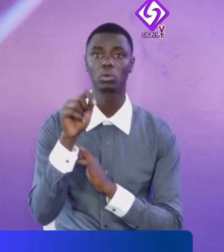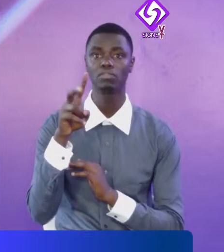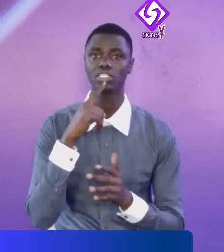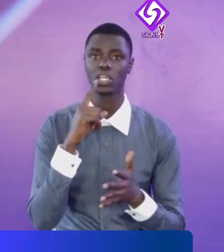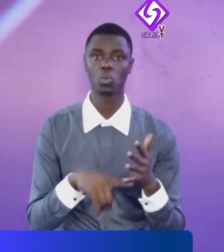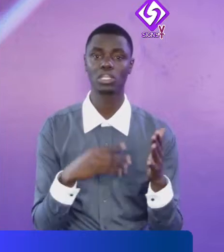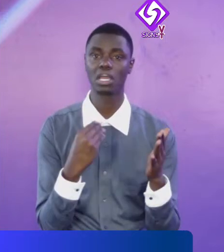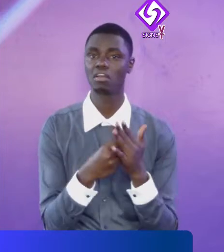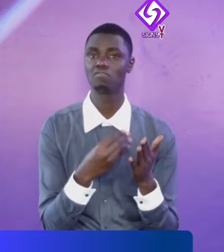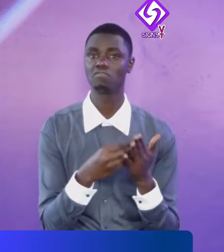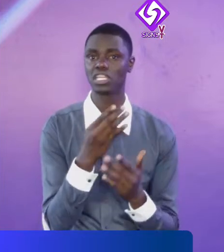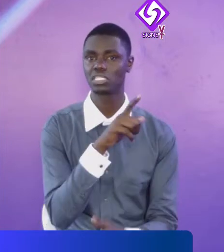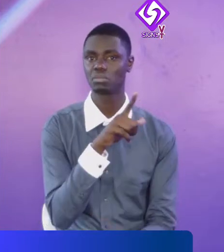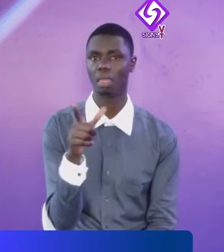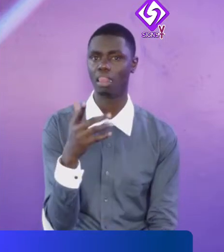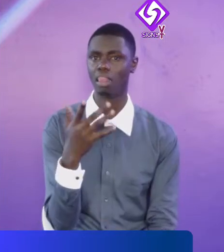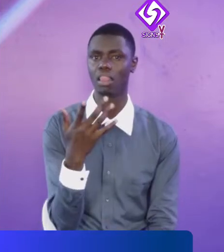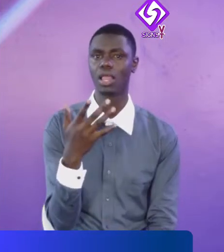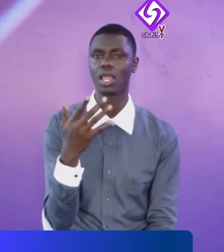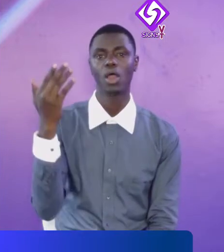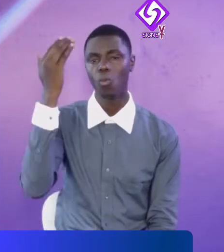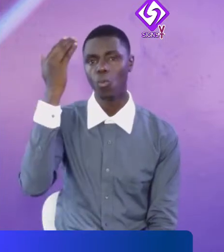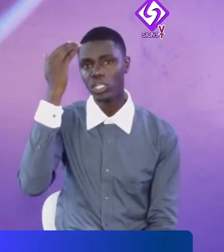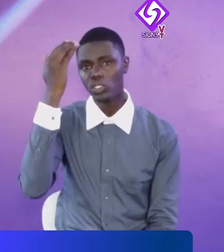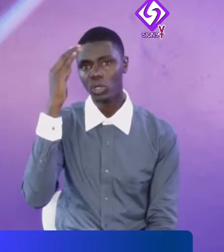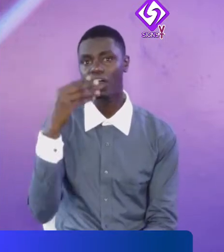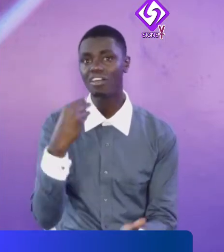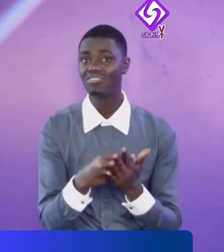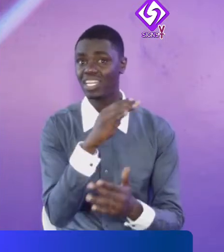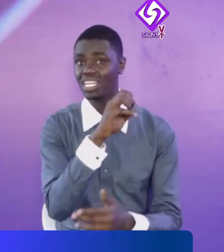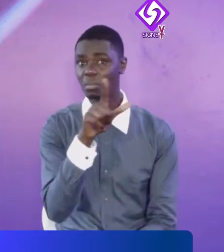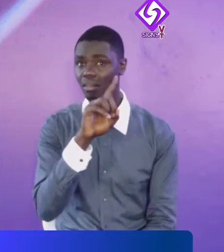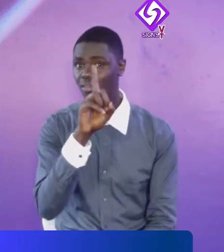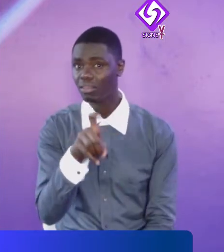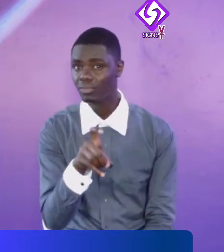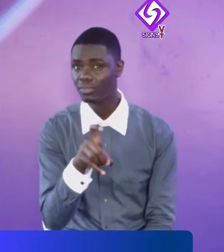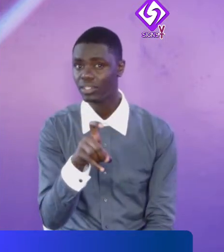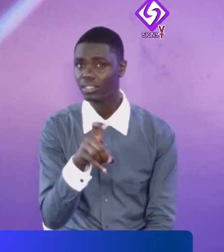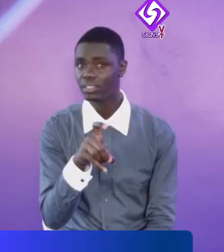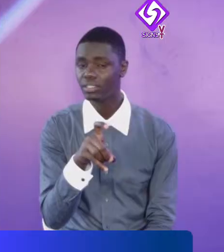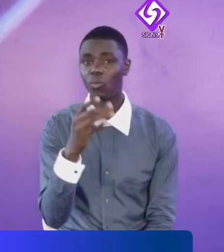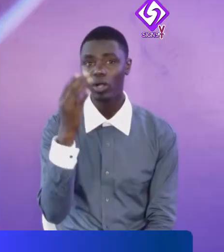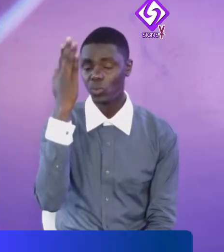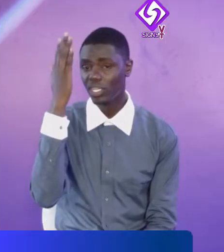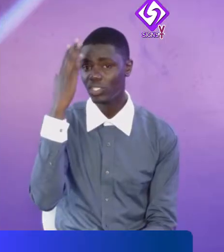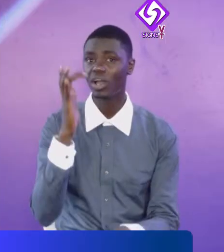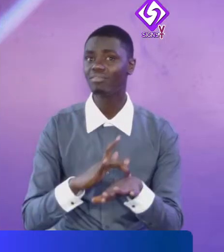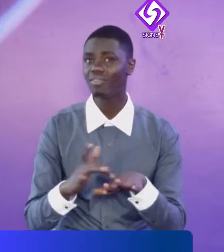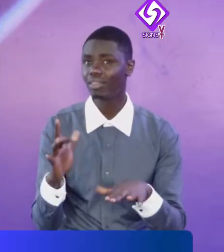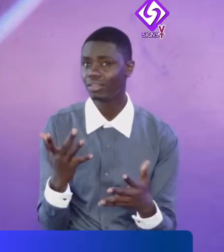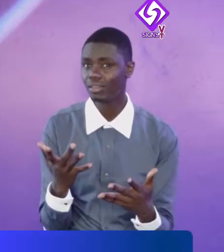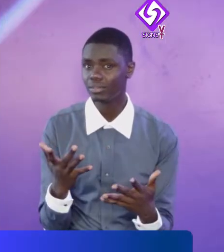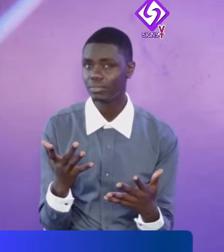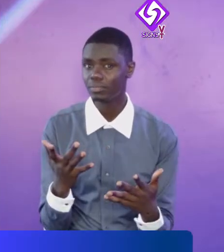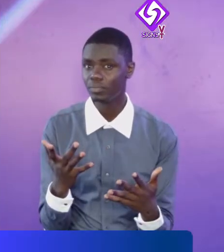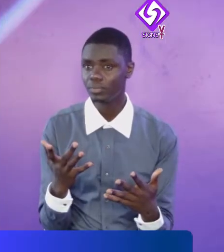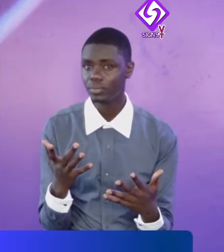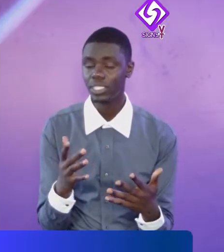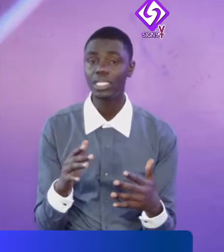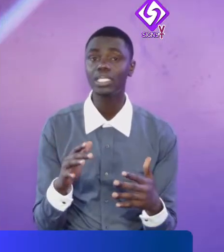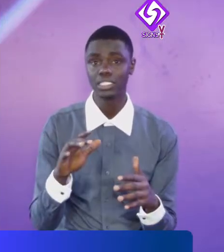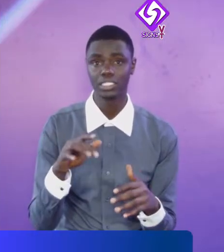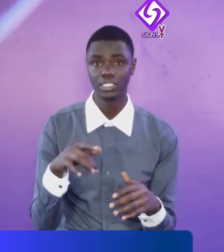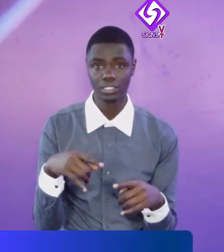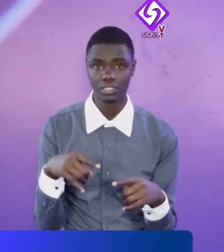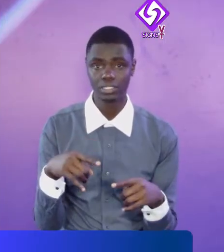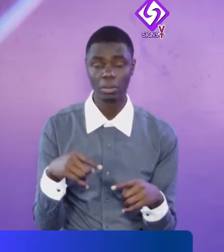finance bill? Did they know what a finance bill is? Did they know its implication? Is yours truly here, who went